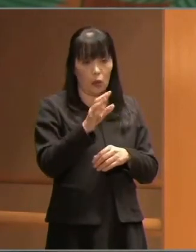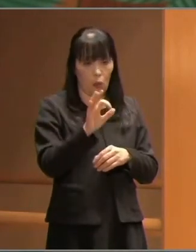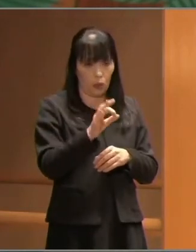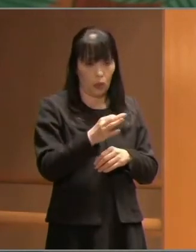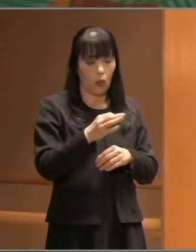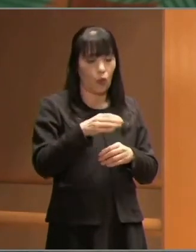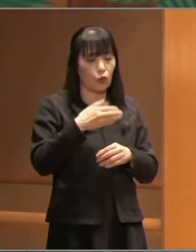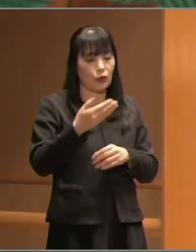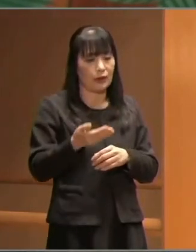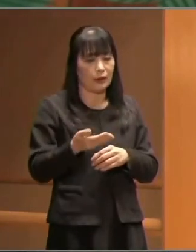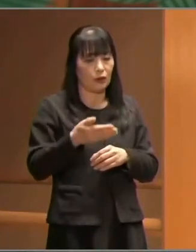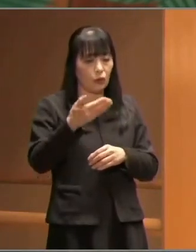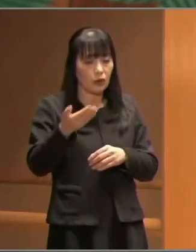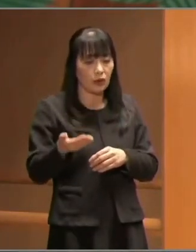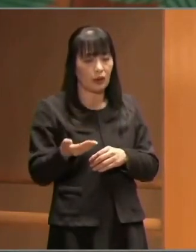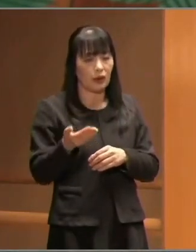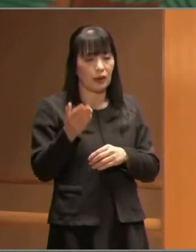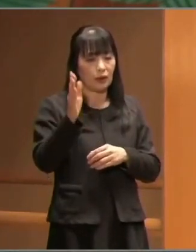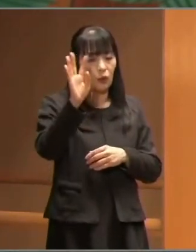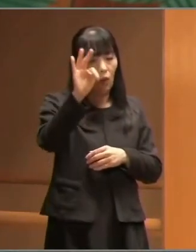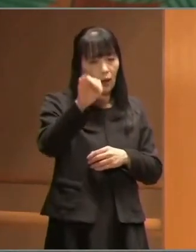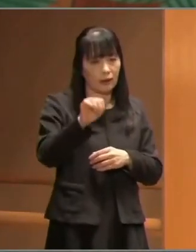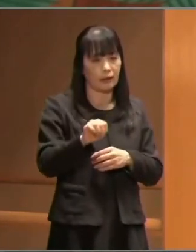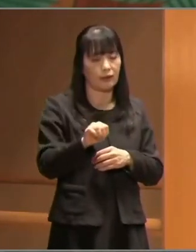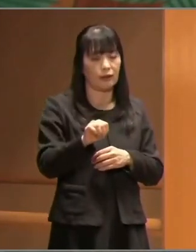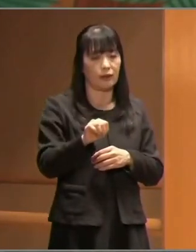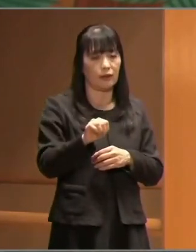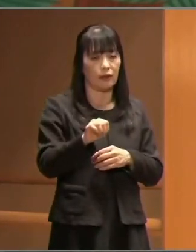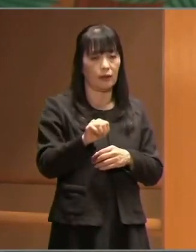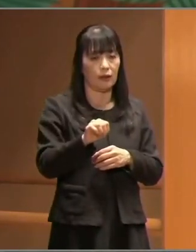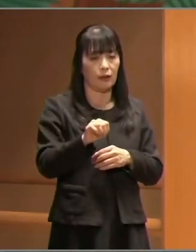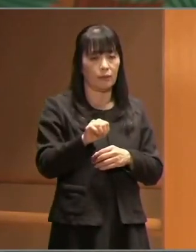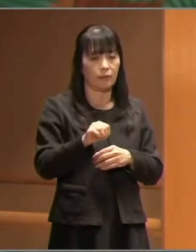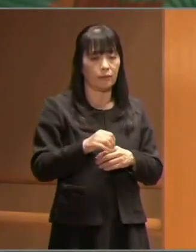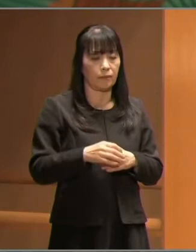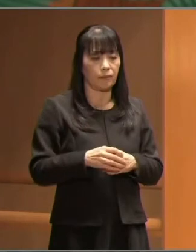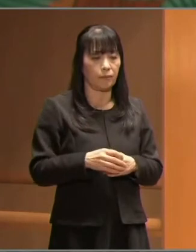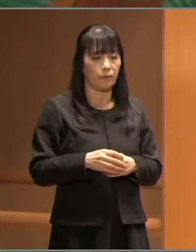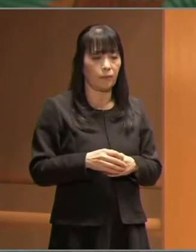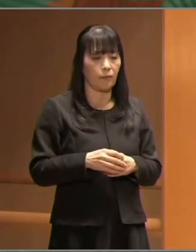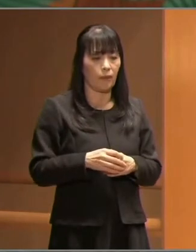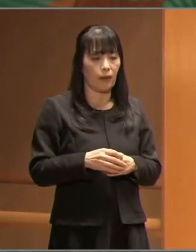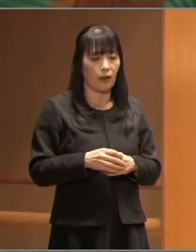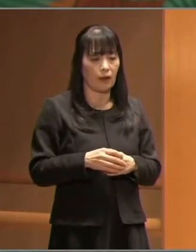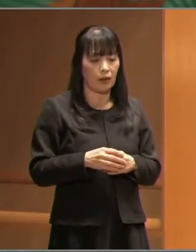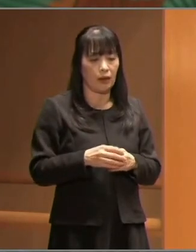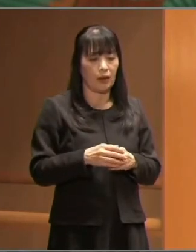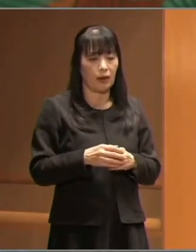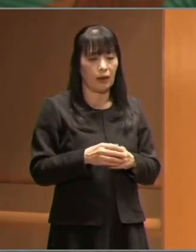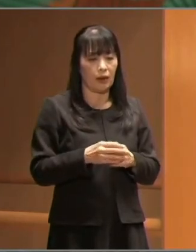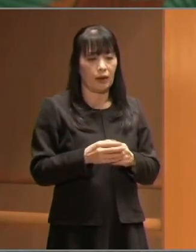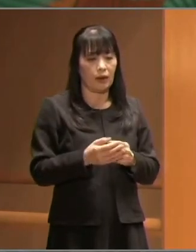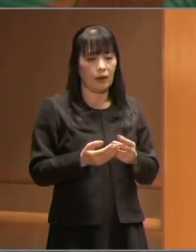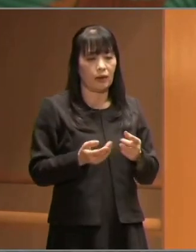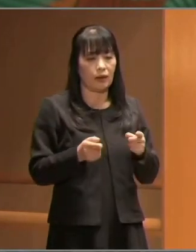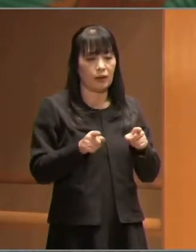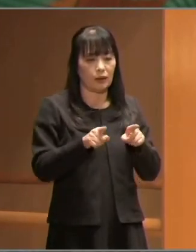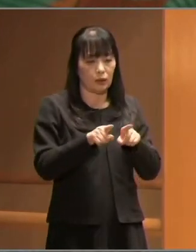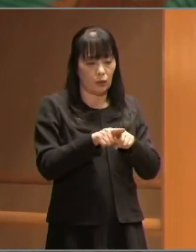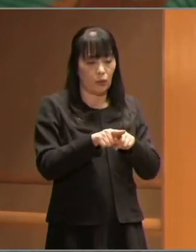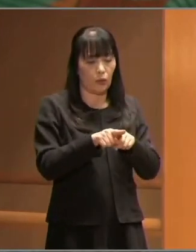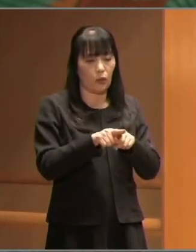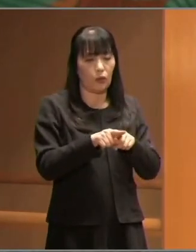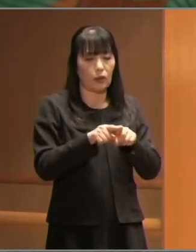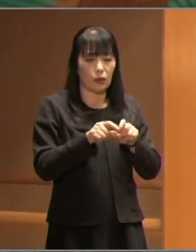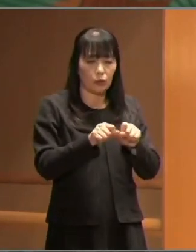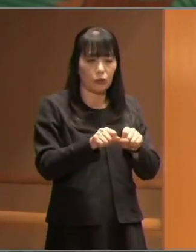natural resources and nature. And even if we keep on progressing, my wish is that although